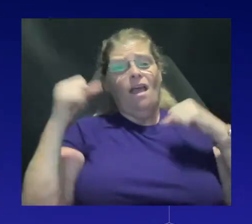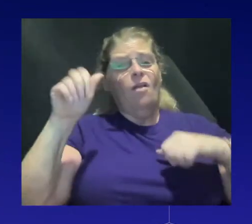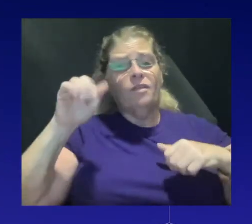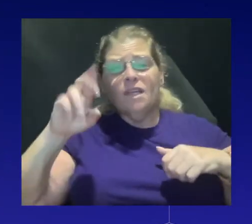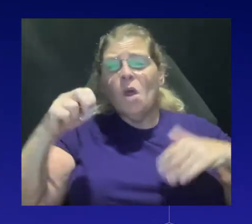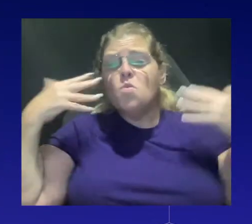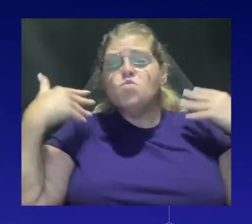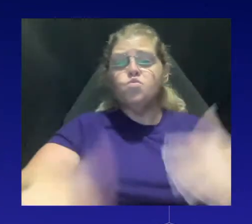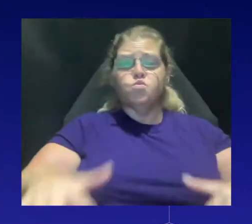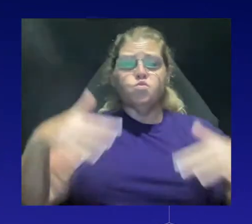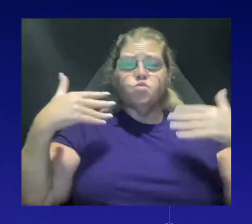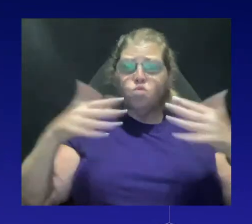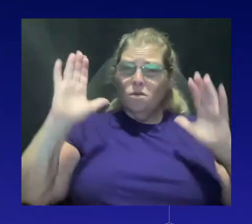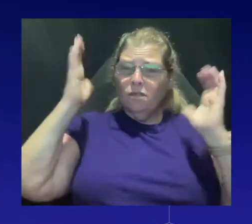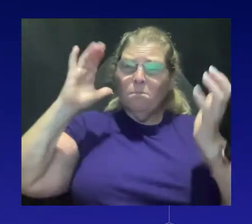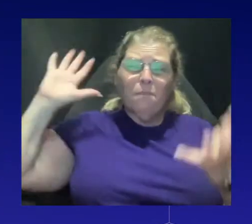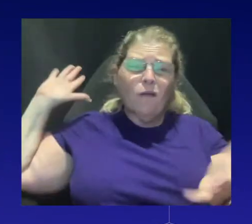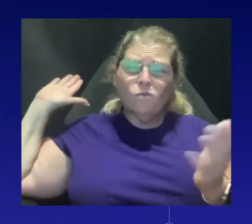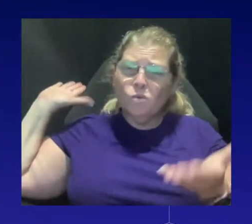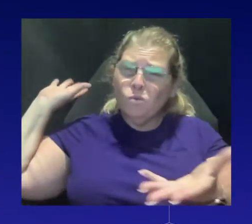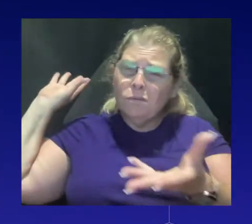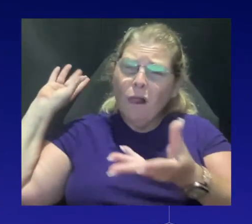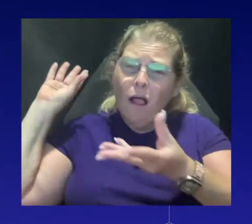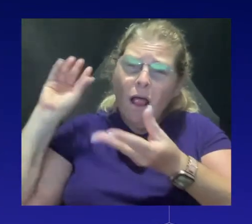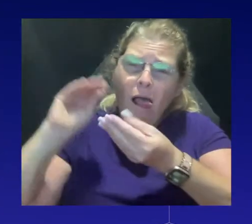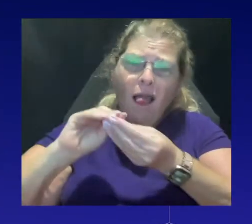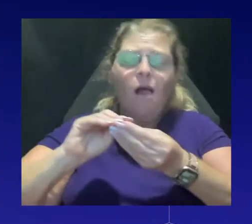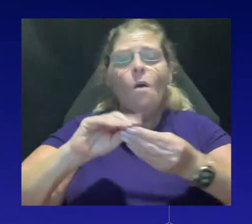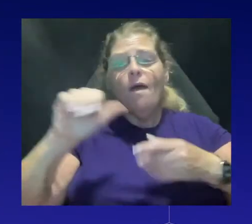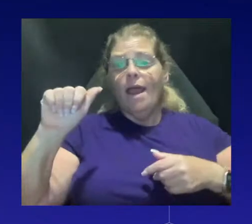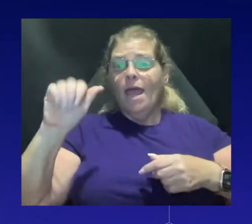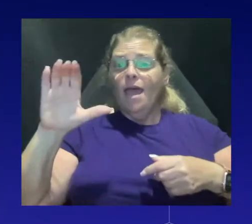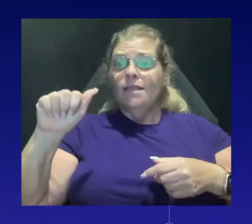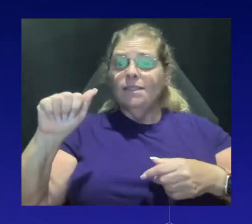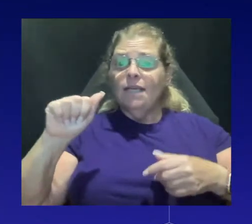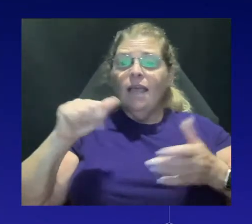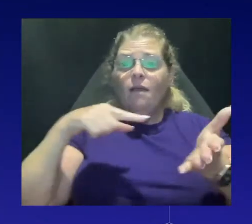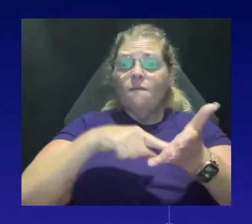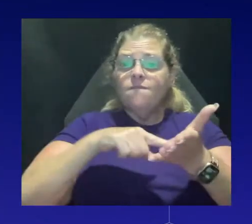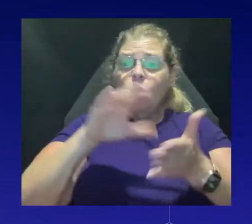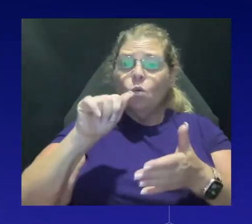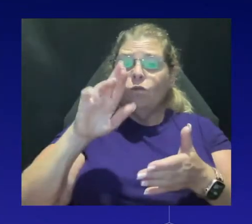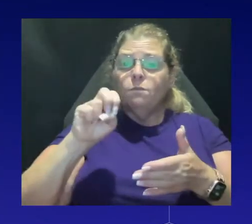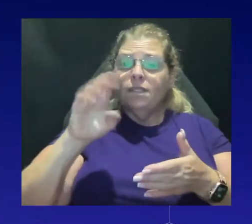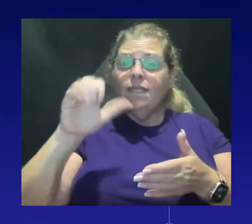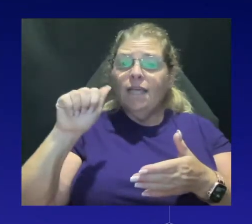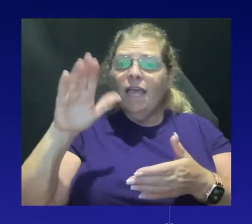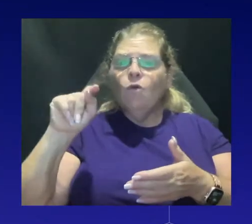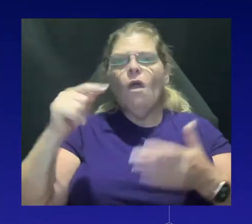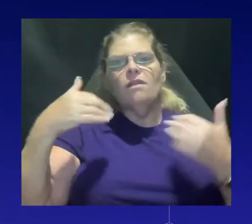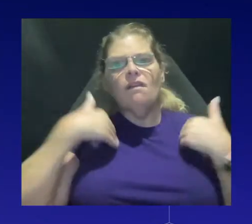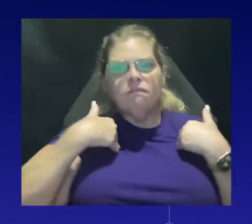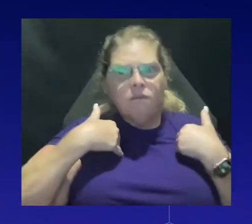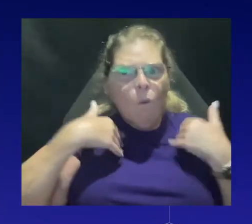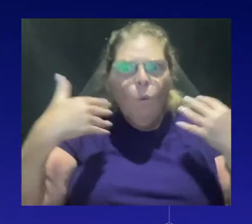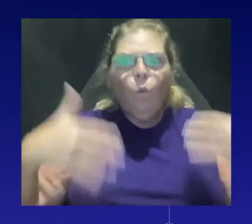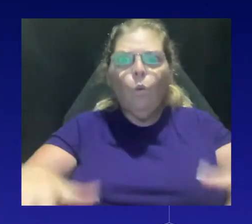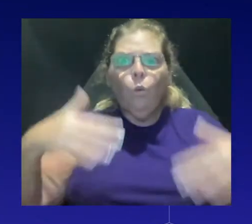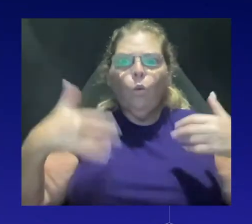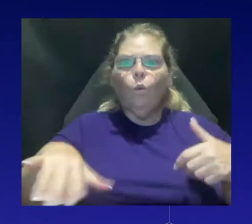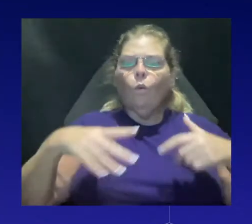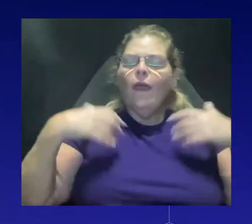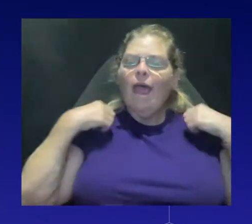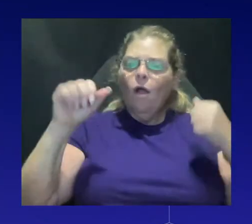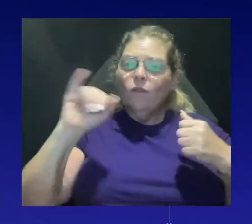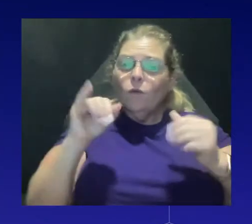upon and really deliver the promise of the Affordable Care Act. We are working to make health insurance more affordable, and we are also working to make